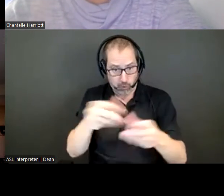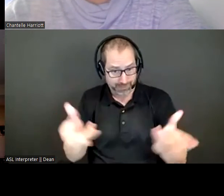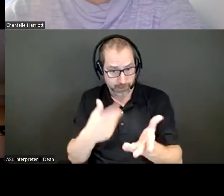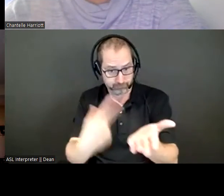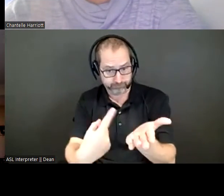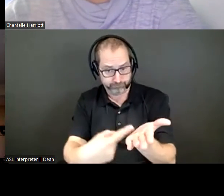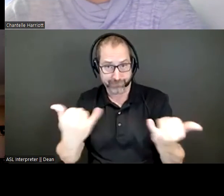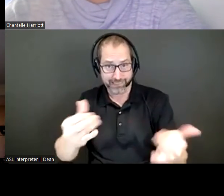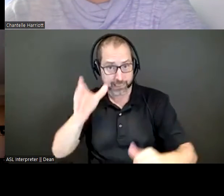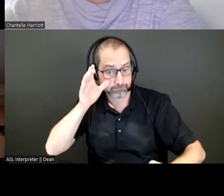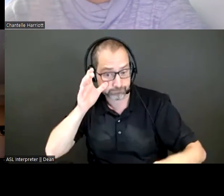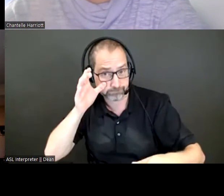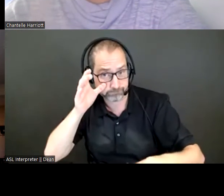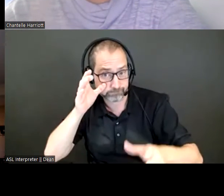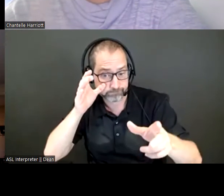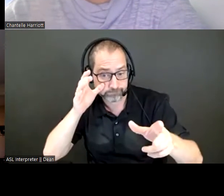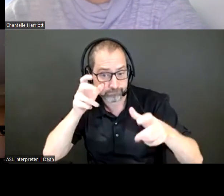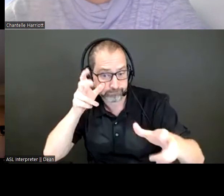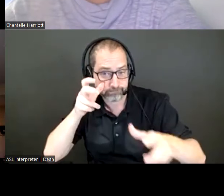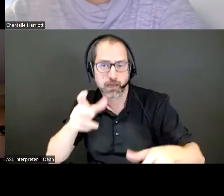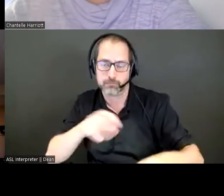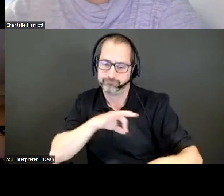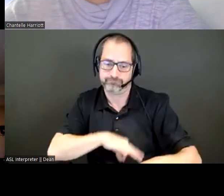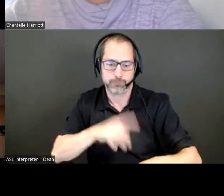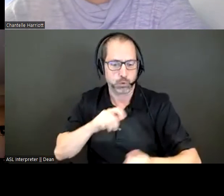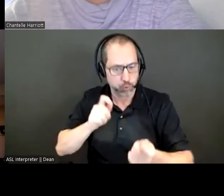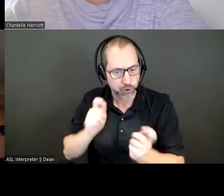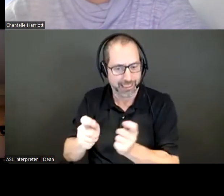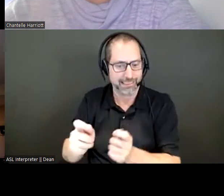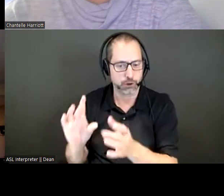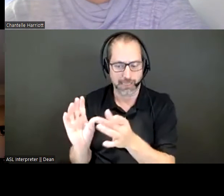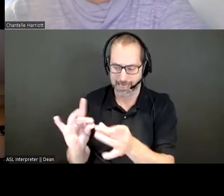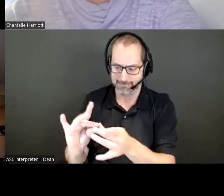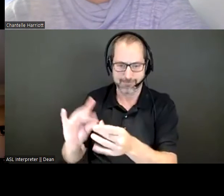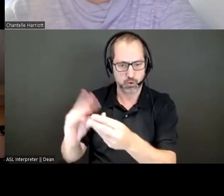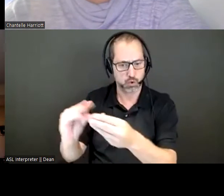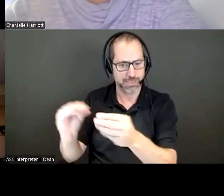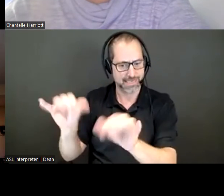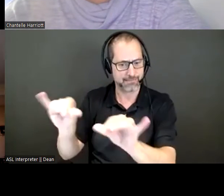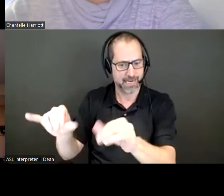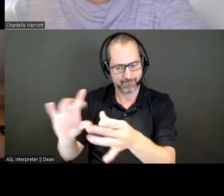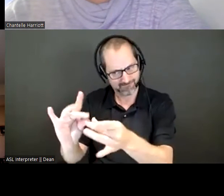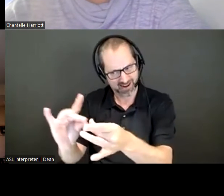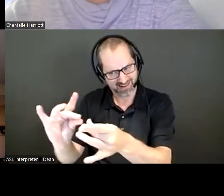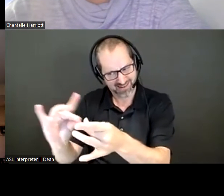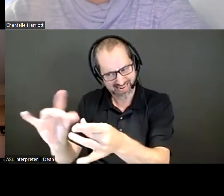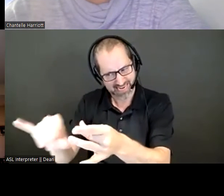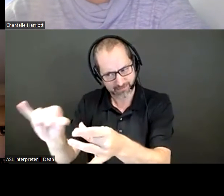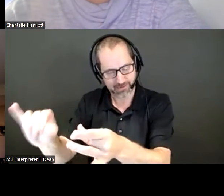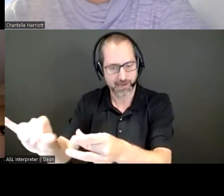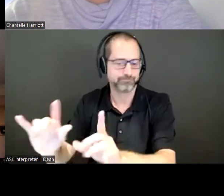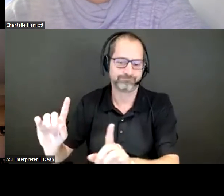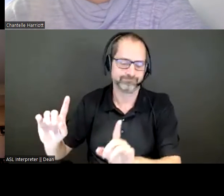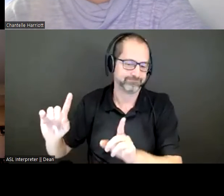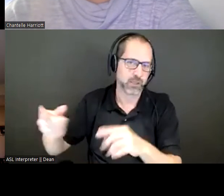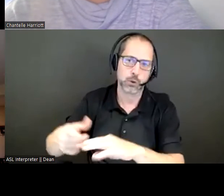today, to change that narrative, and I strongly feel that that narrative has been going on far too